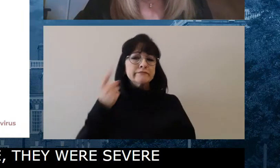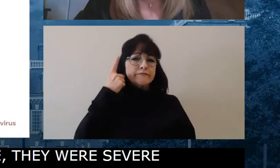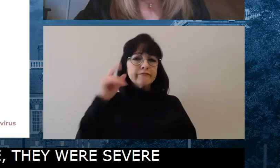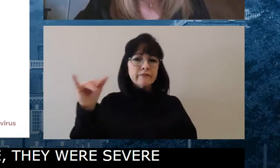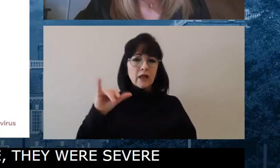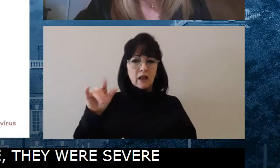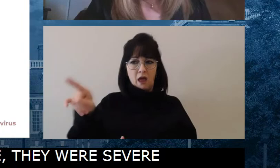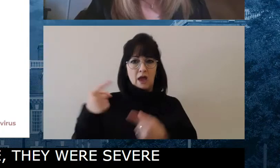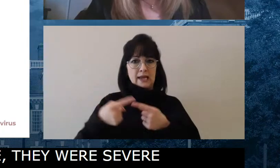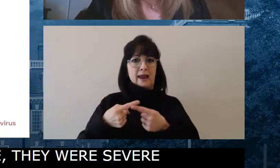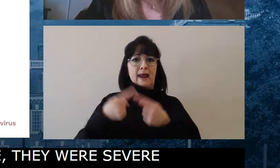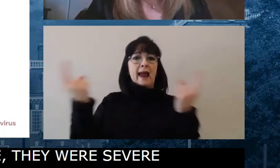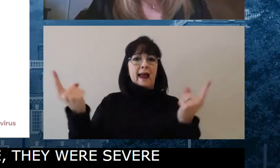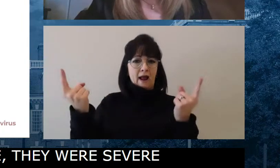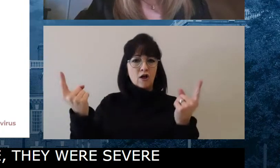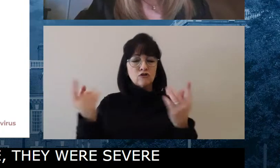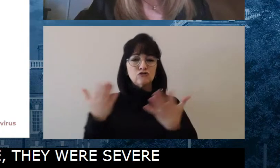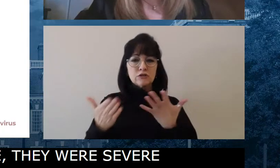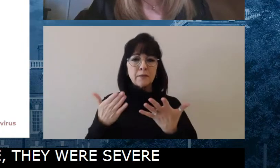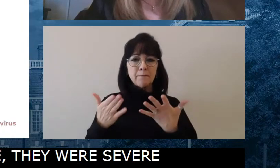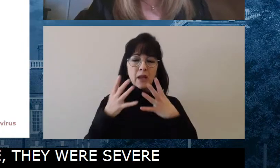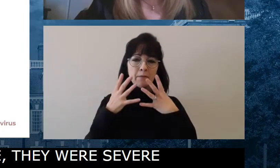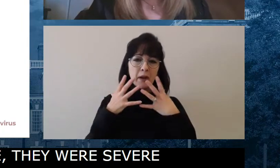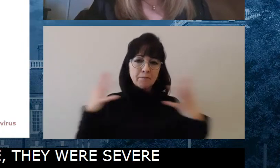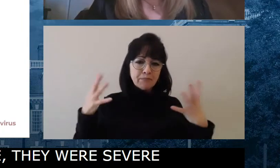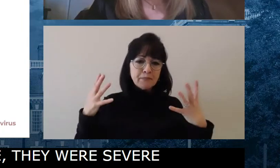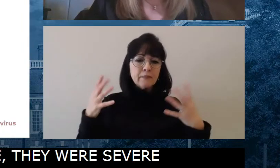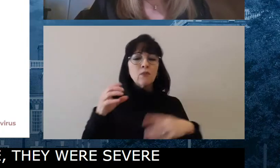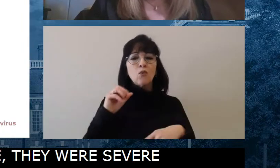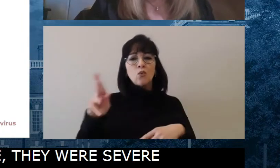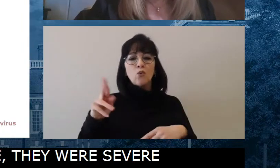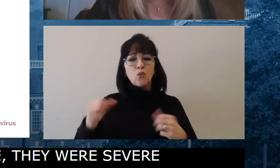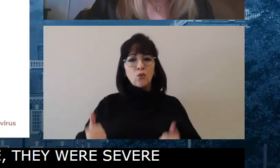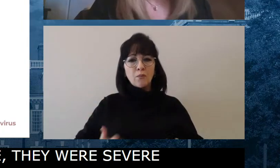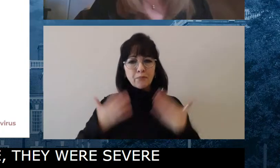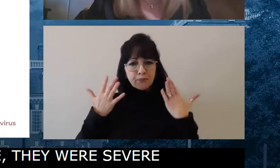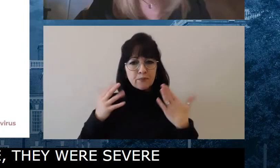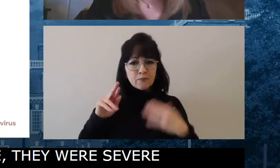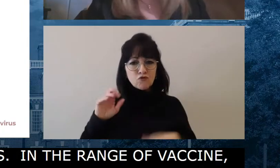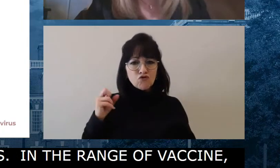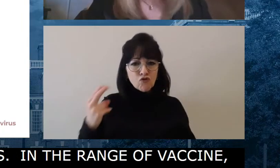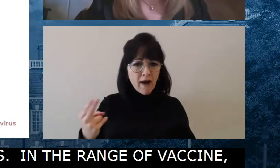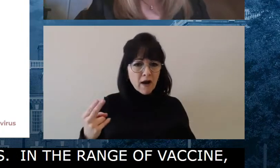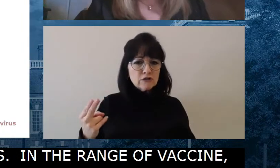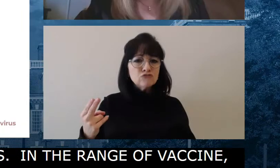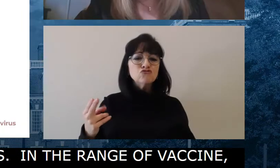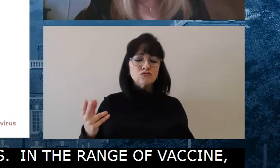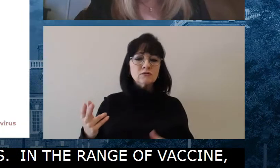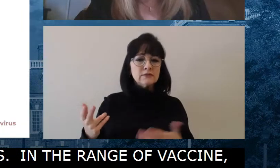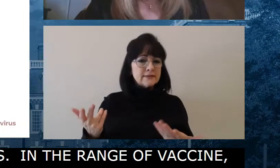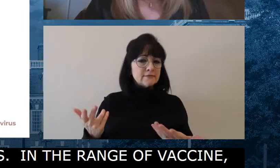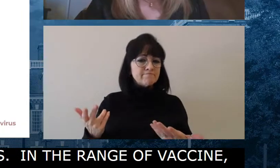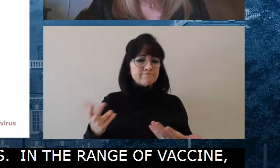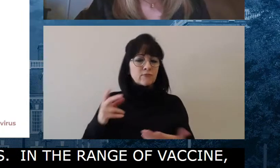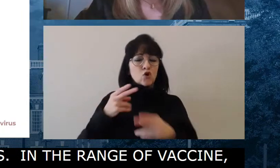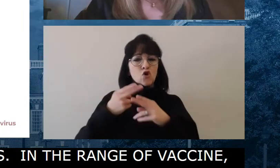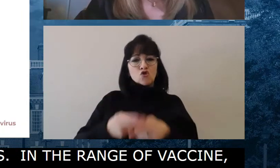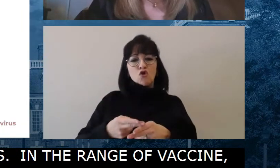not a high number of serious allergic reactions. Of course, it's something we have to be prepared for.